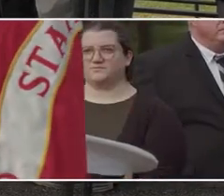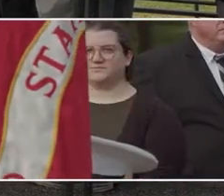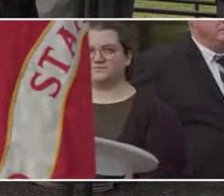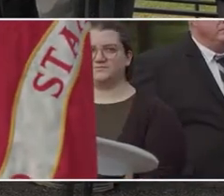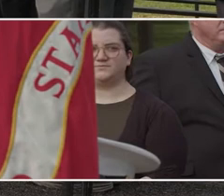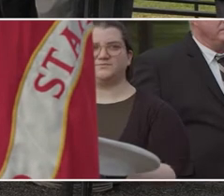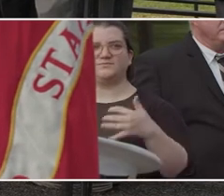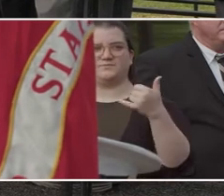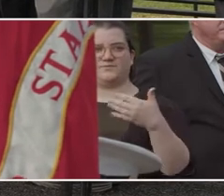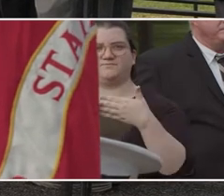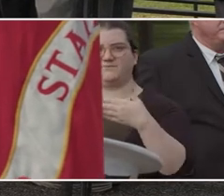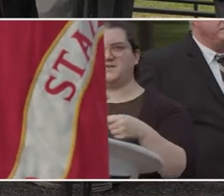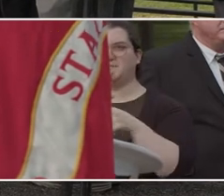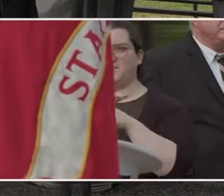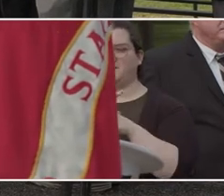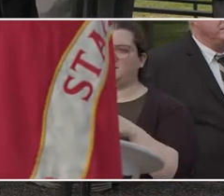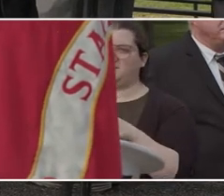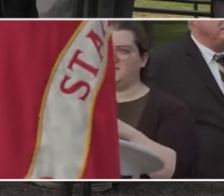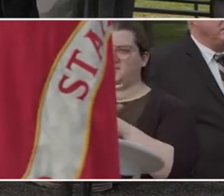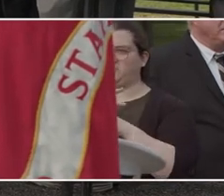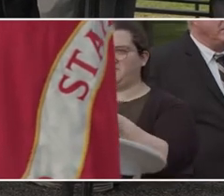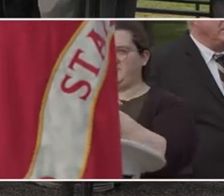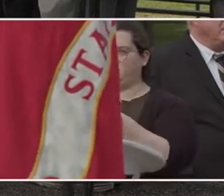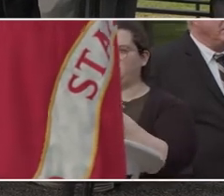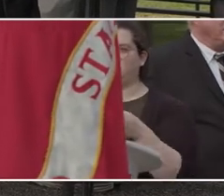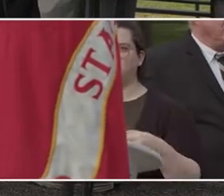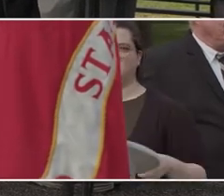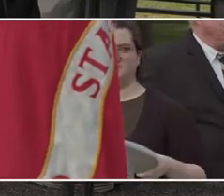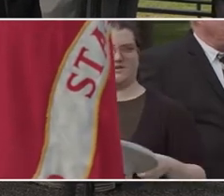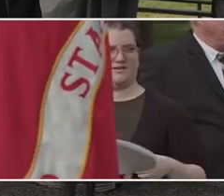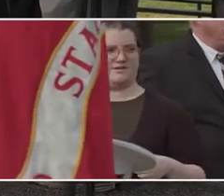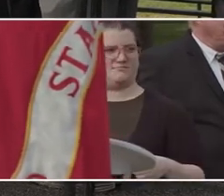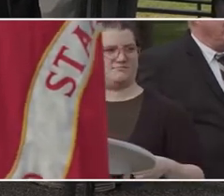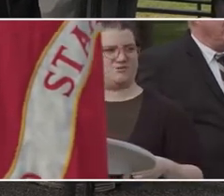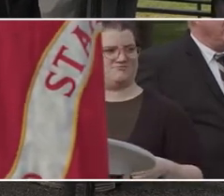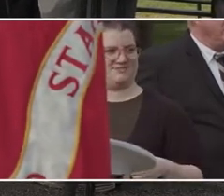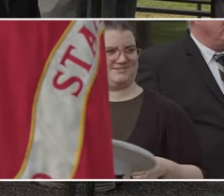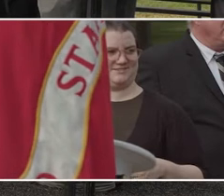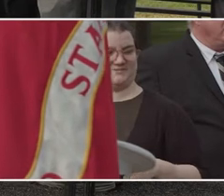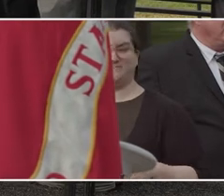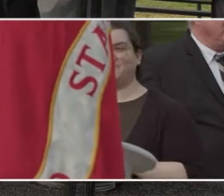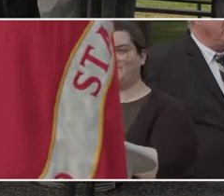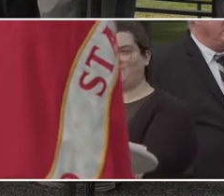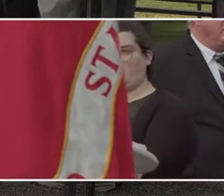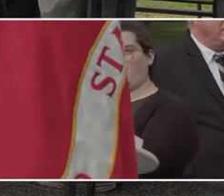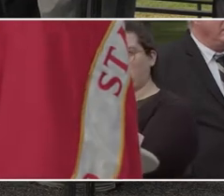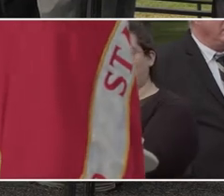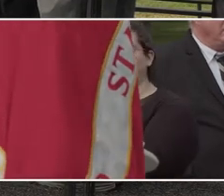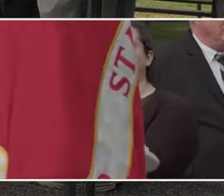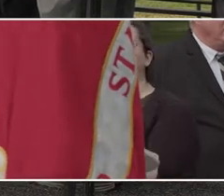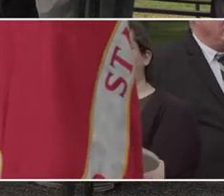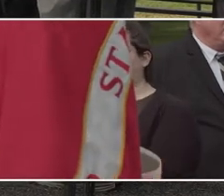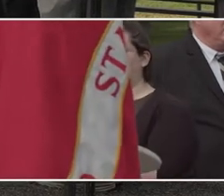us in the Pledge of Allegiance is Diane Parisi, wife of 2016 in